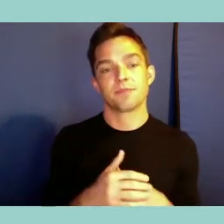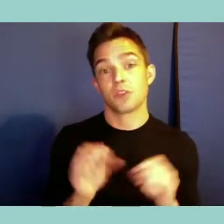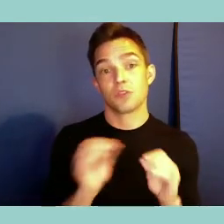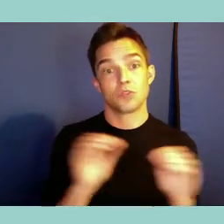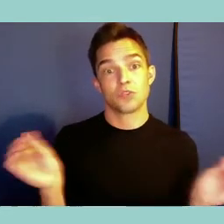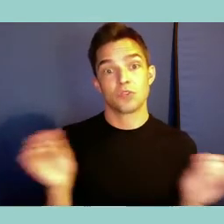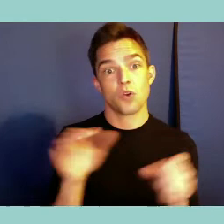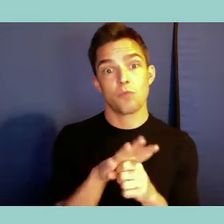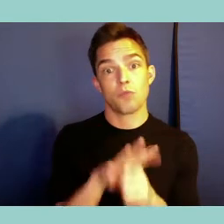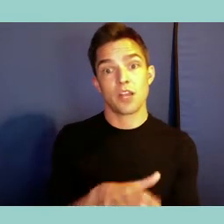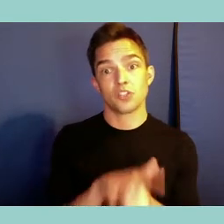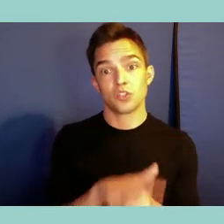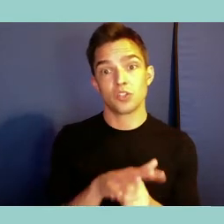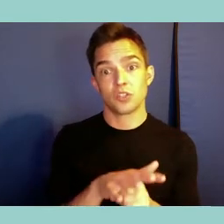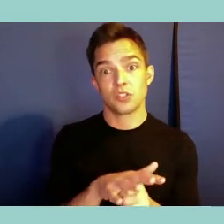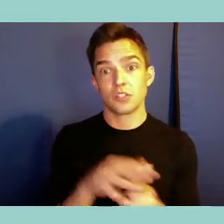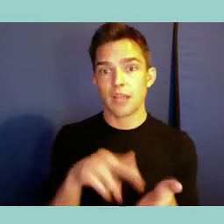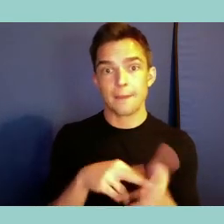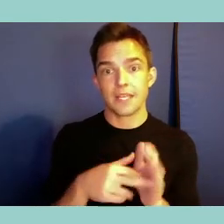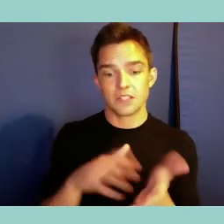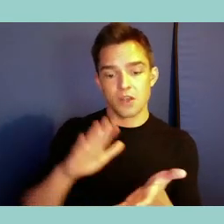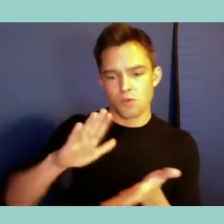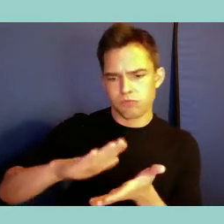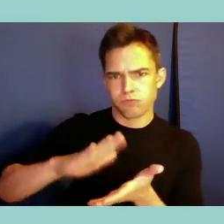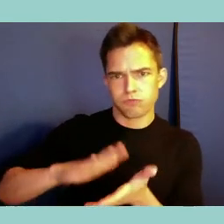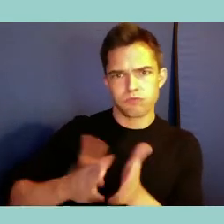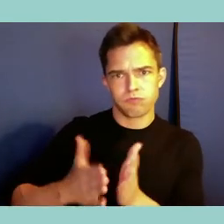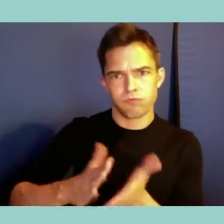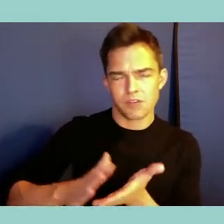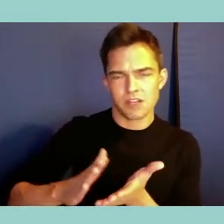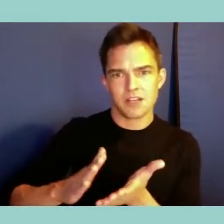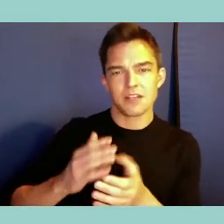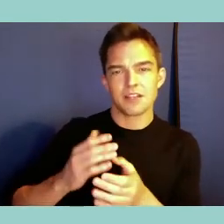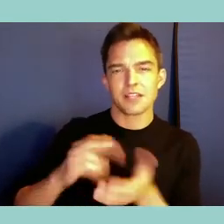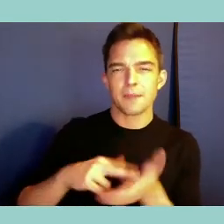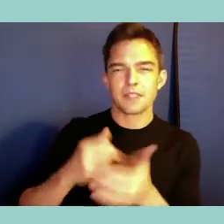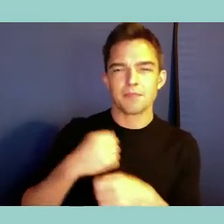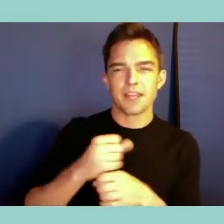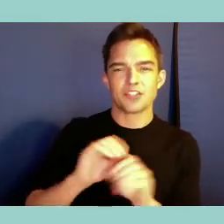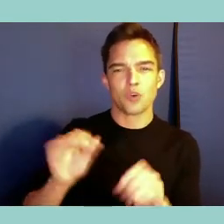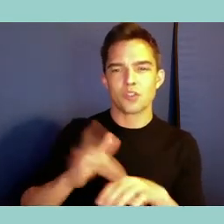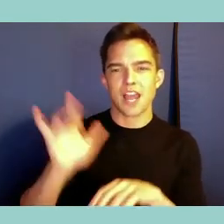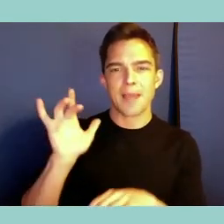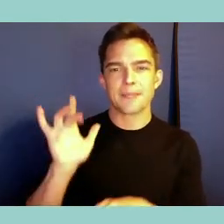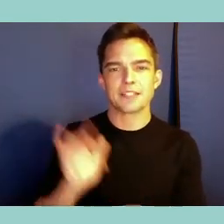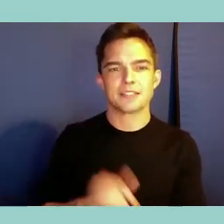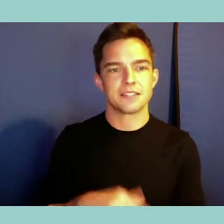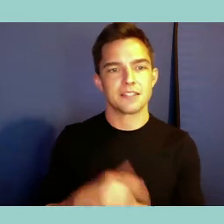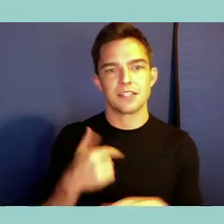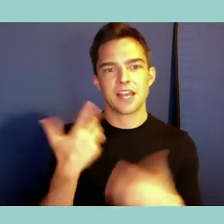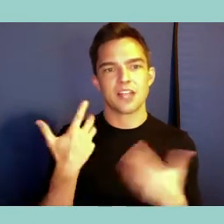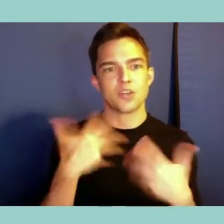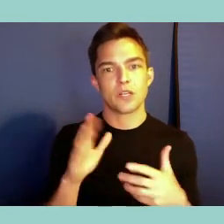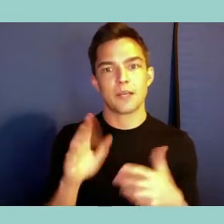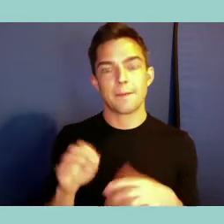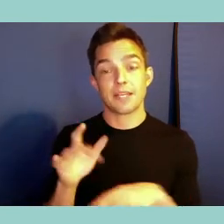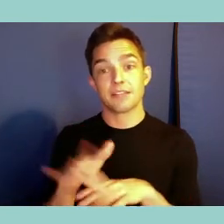no pressure, there'll be no diamonds. And I know I will be a